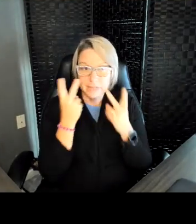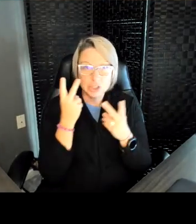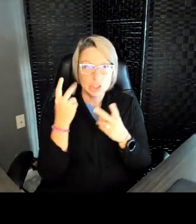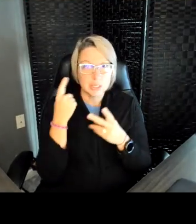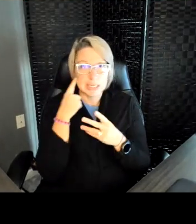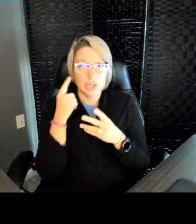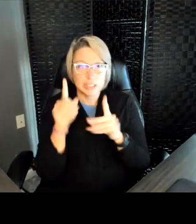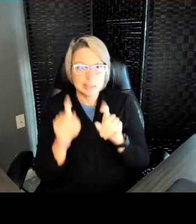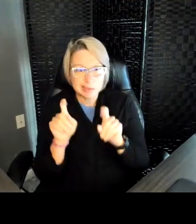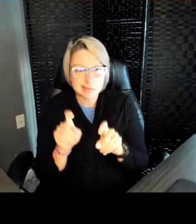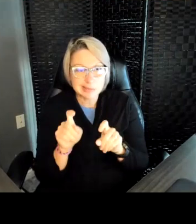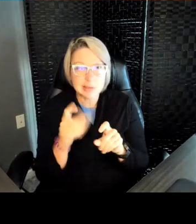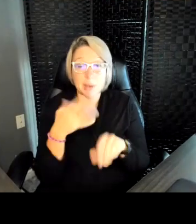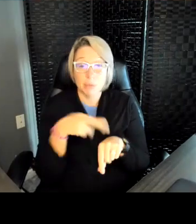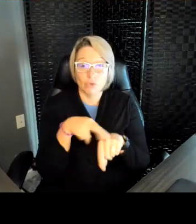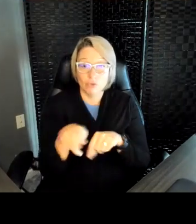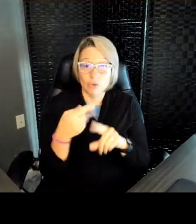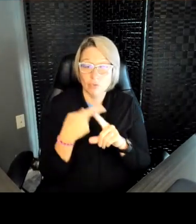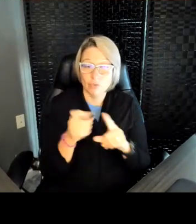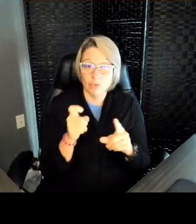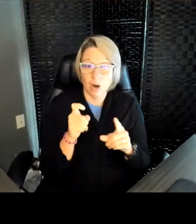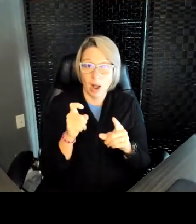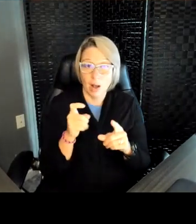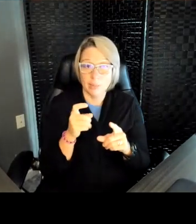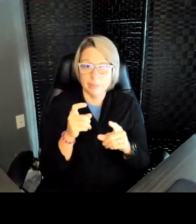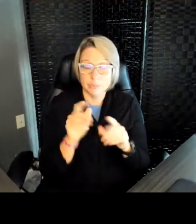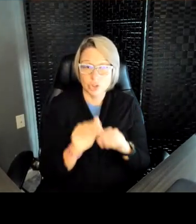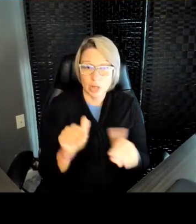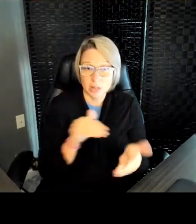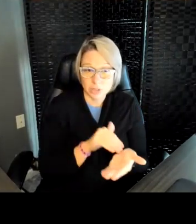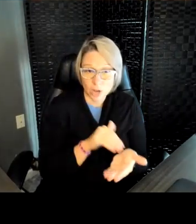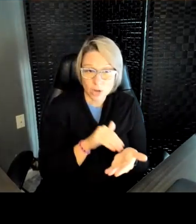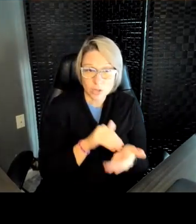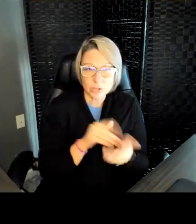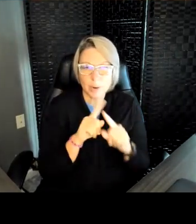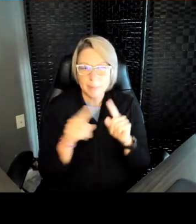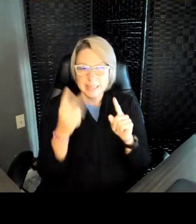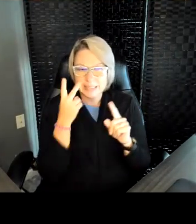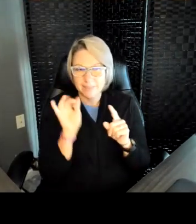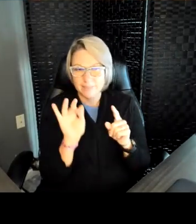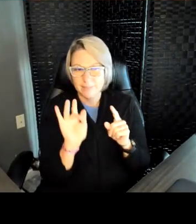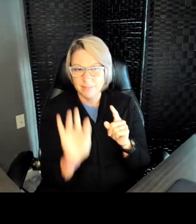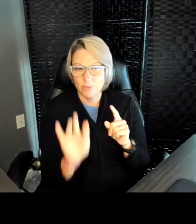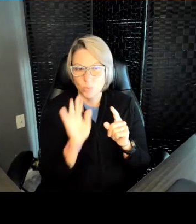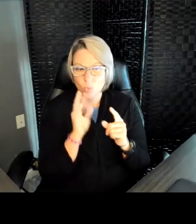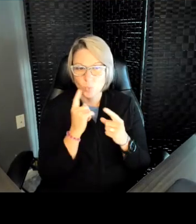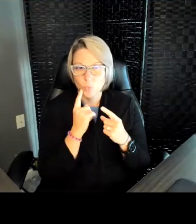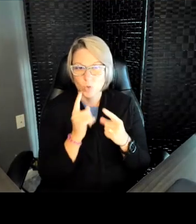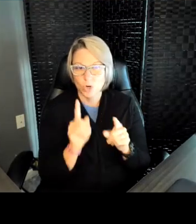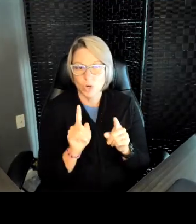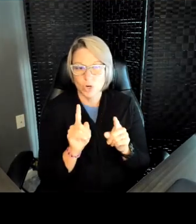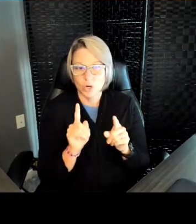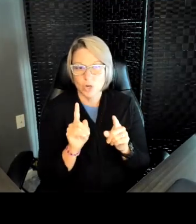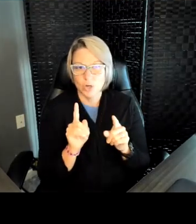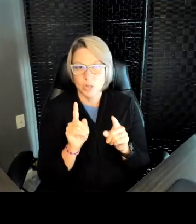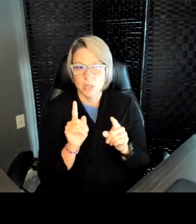Sometimes they might have had a referral from a pediatrician, et cetera. But let's just first see if I can play this. Oh man,